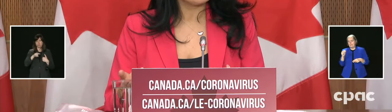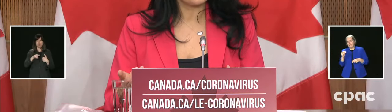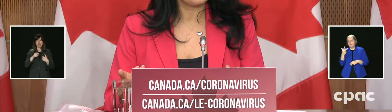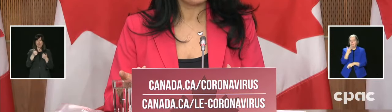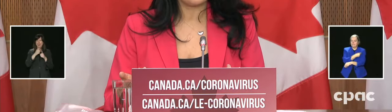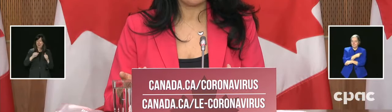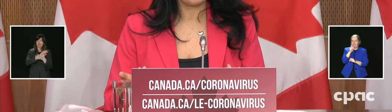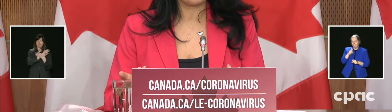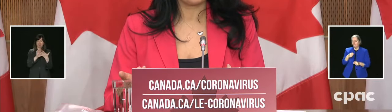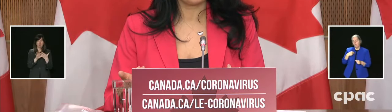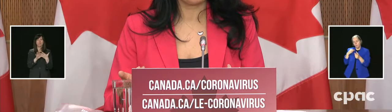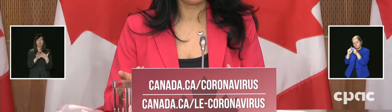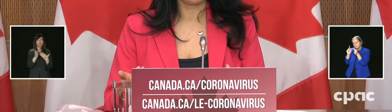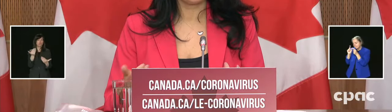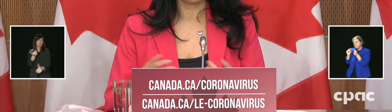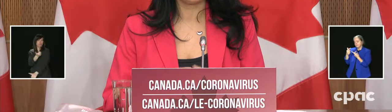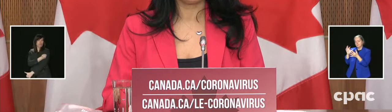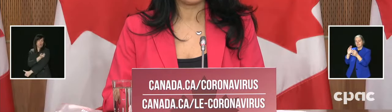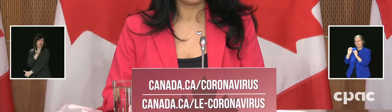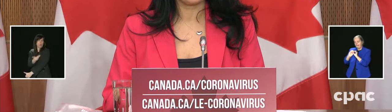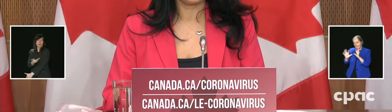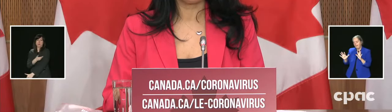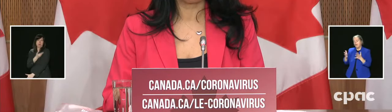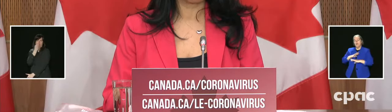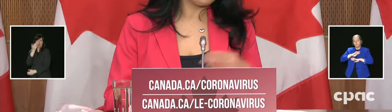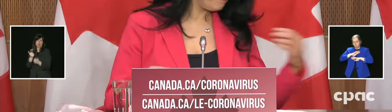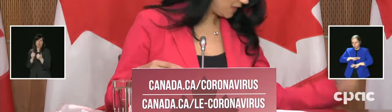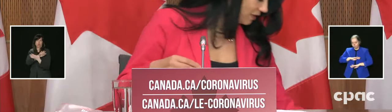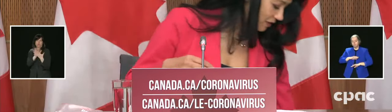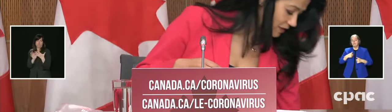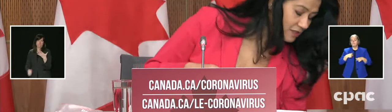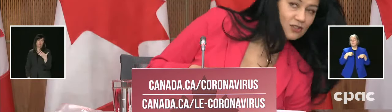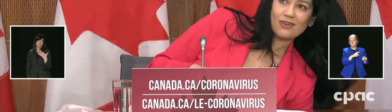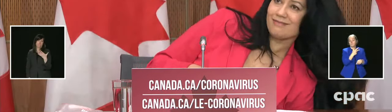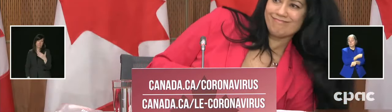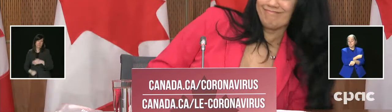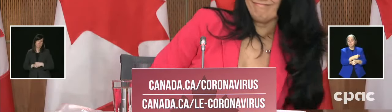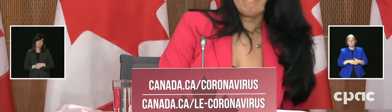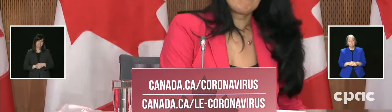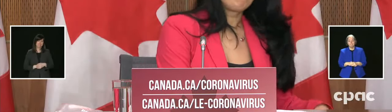any of the vaccines that we have authorized by Health Canada.